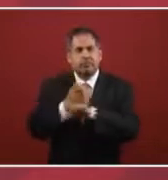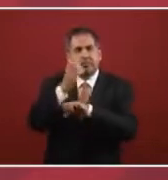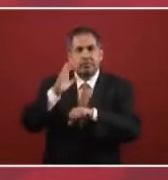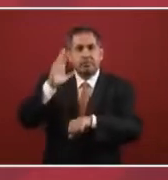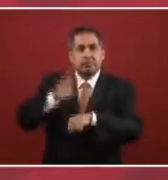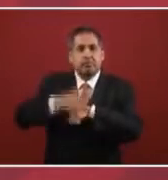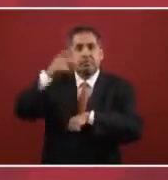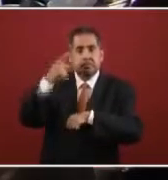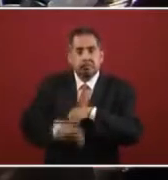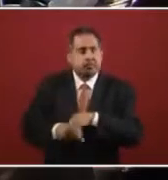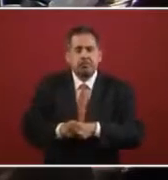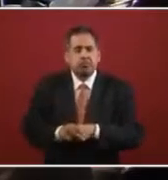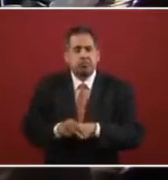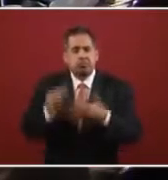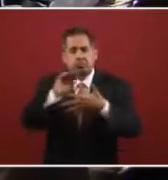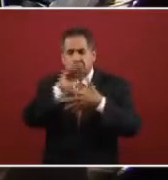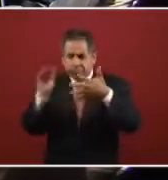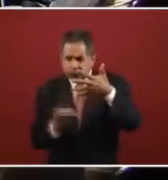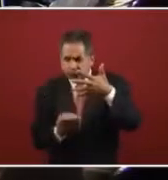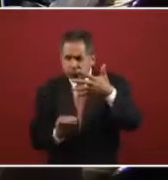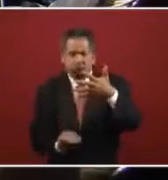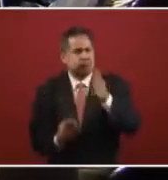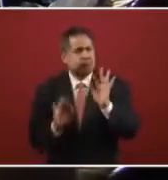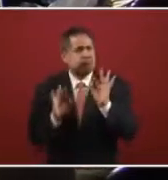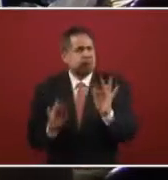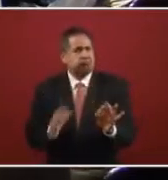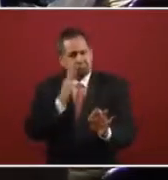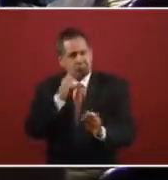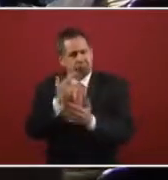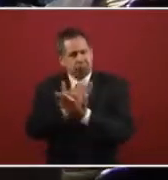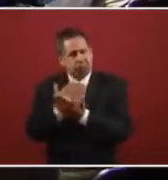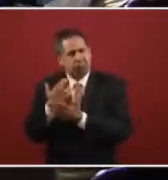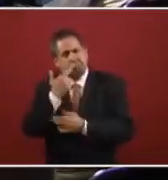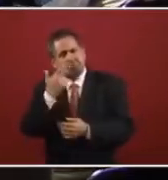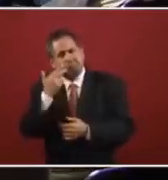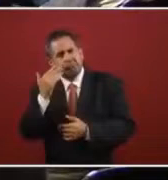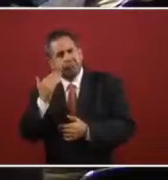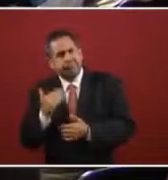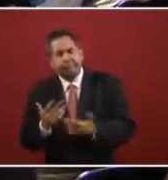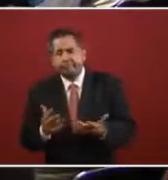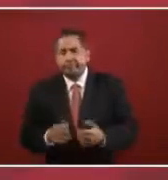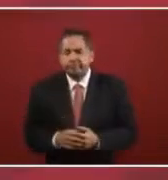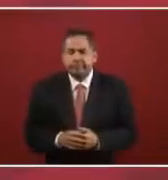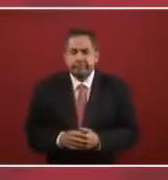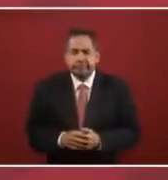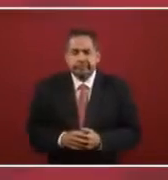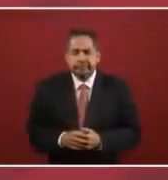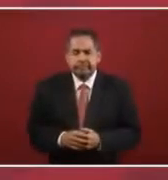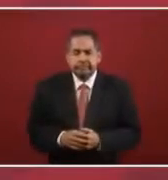not among the 10 with the most violence en el país. in the country.